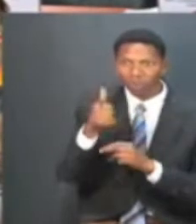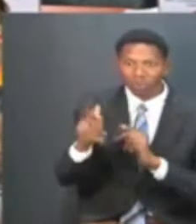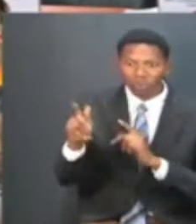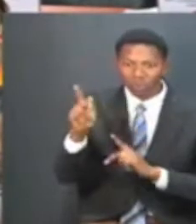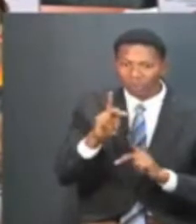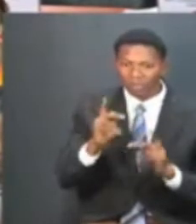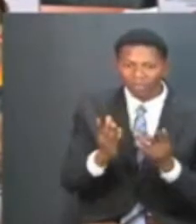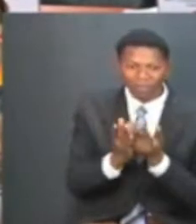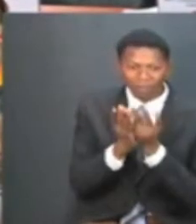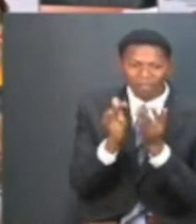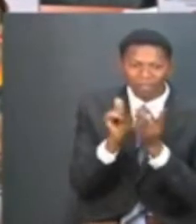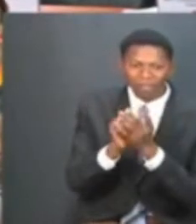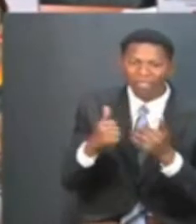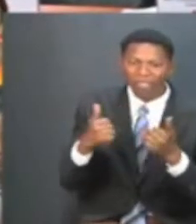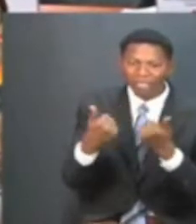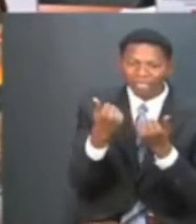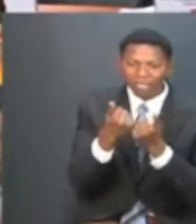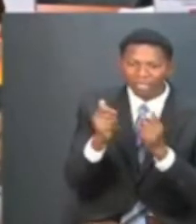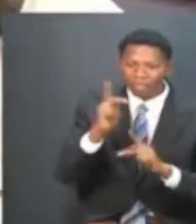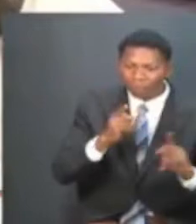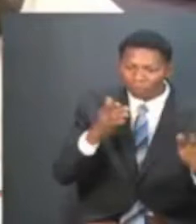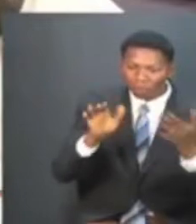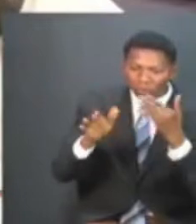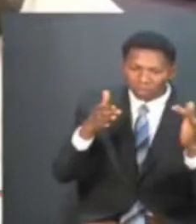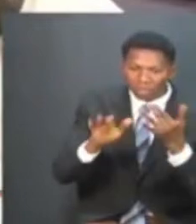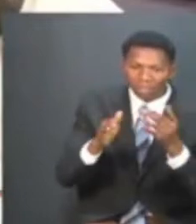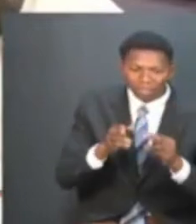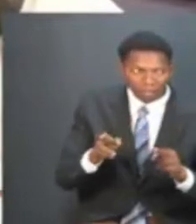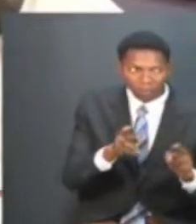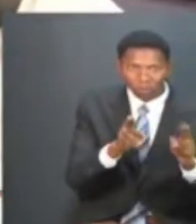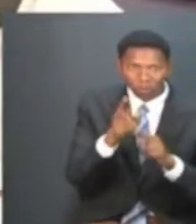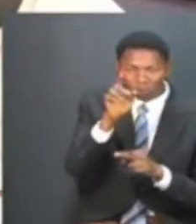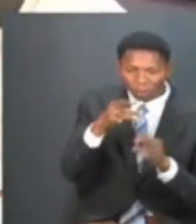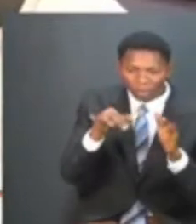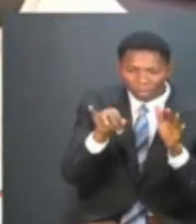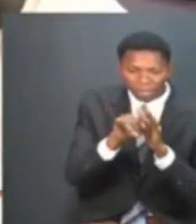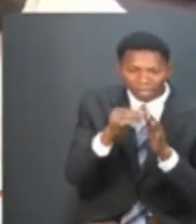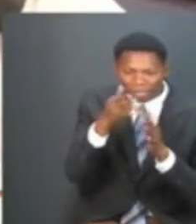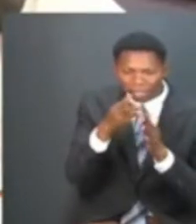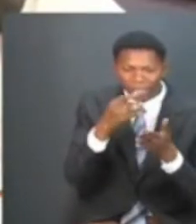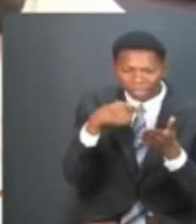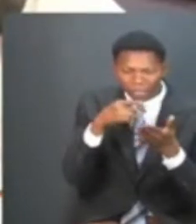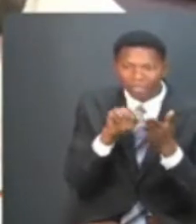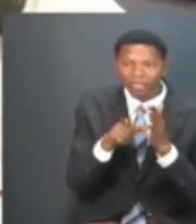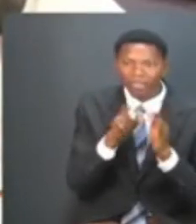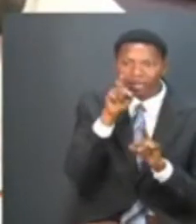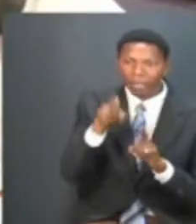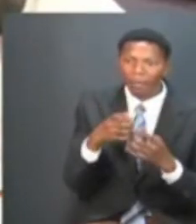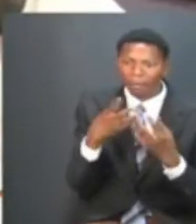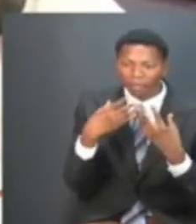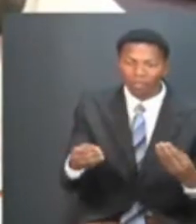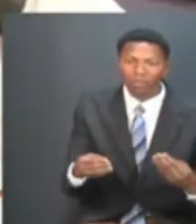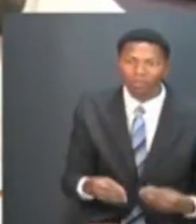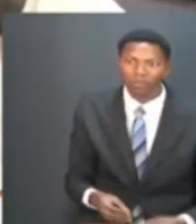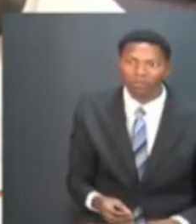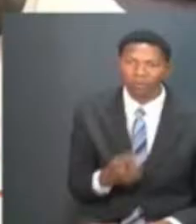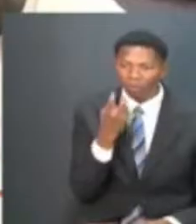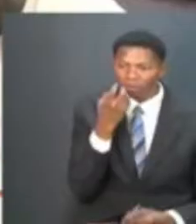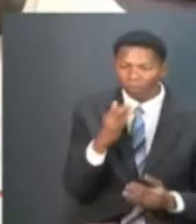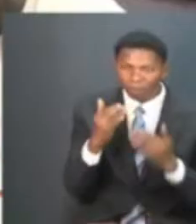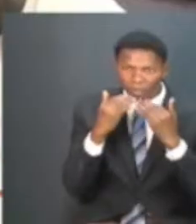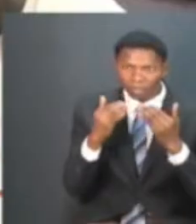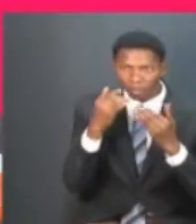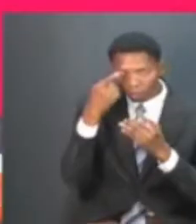are occurring every now and then, and to deal with it once and for all. Speaker, I thank you for the